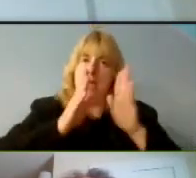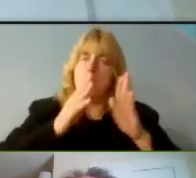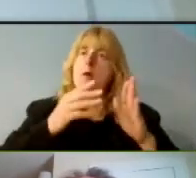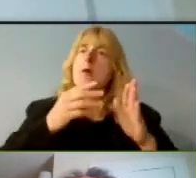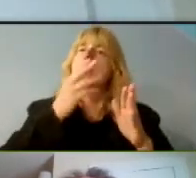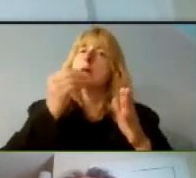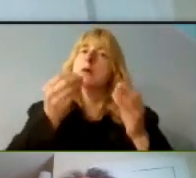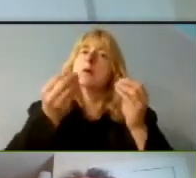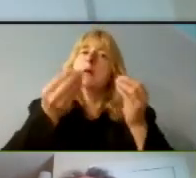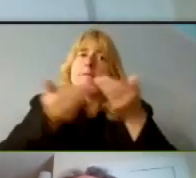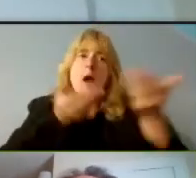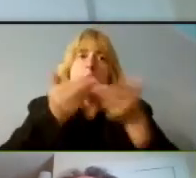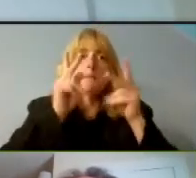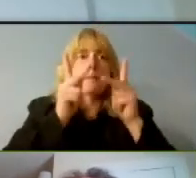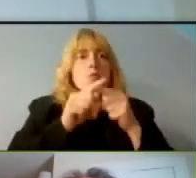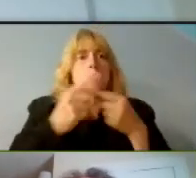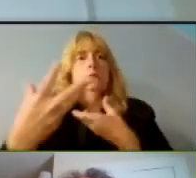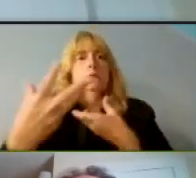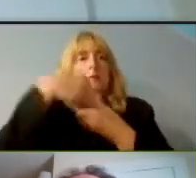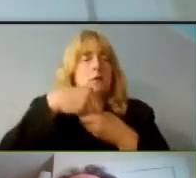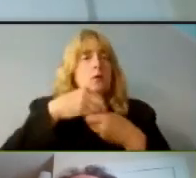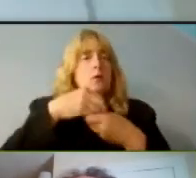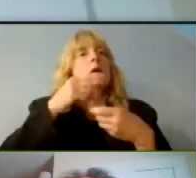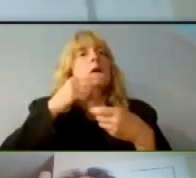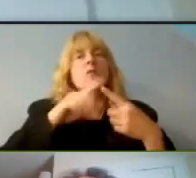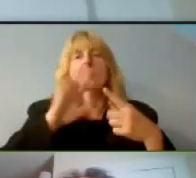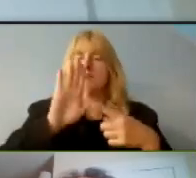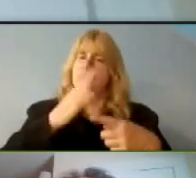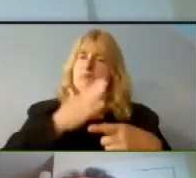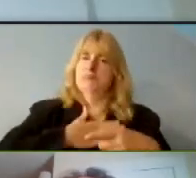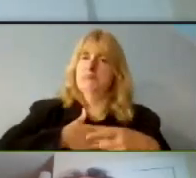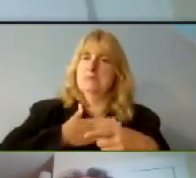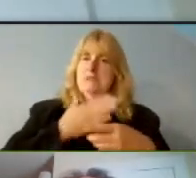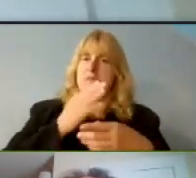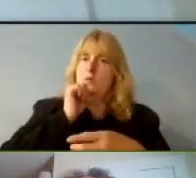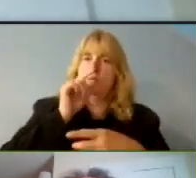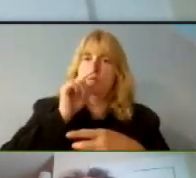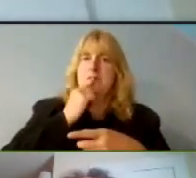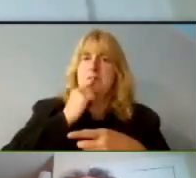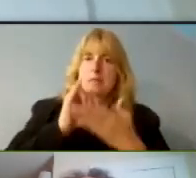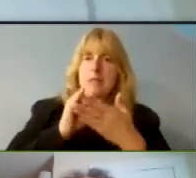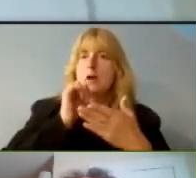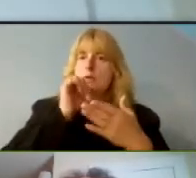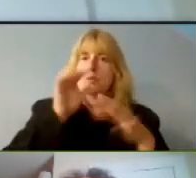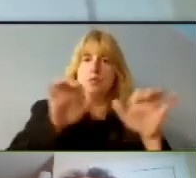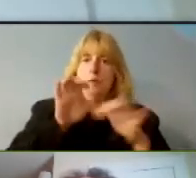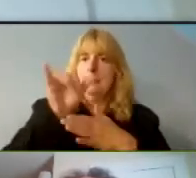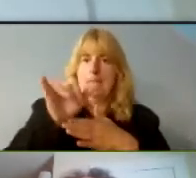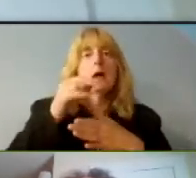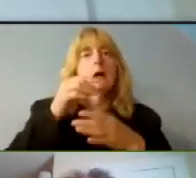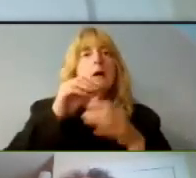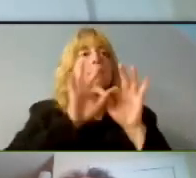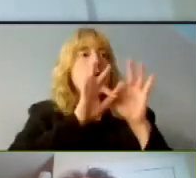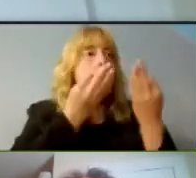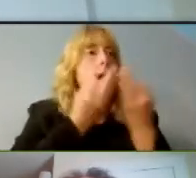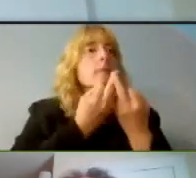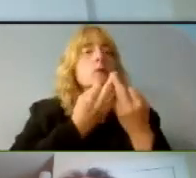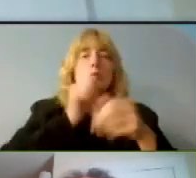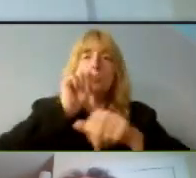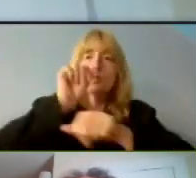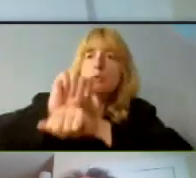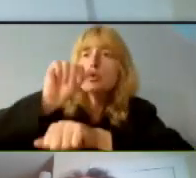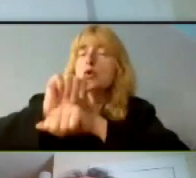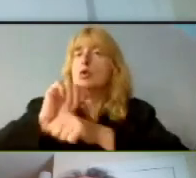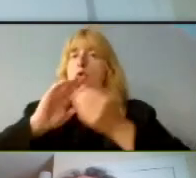we must interrupt racism wherever we see it, in ourselves, in our families, in our workplaces, and in our communities. This also